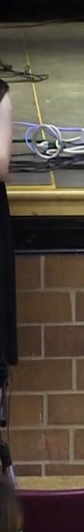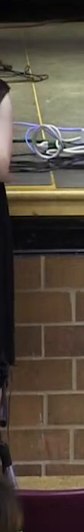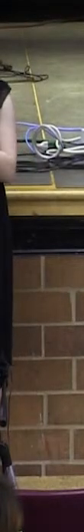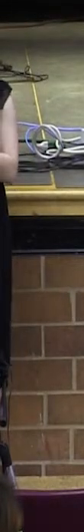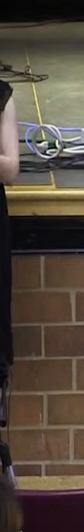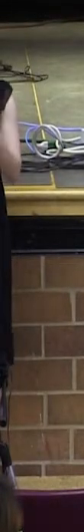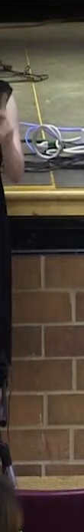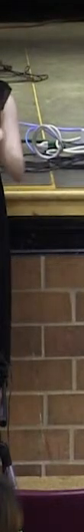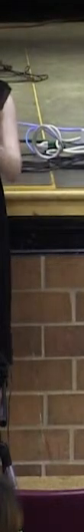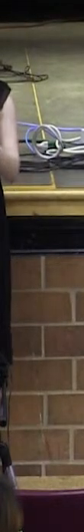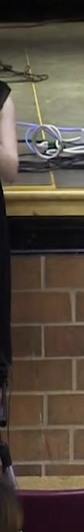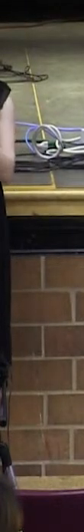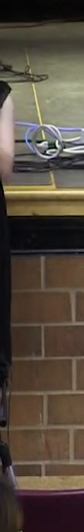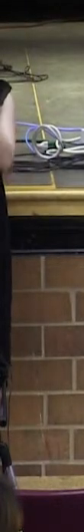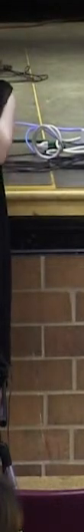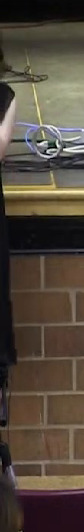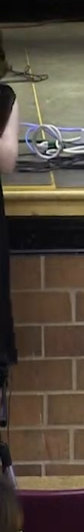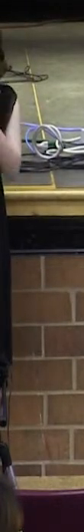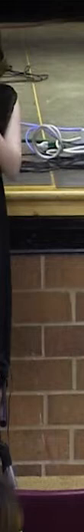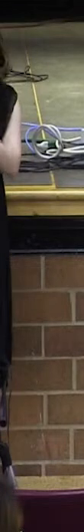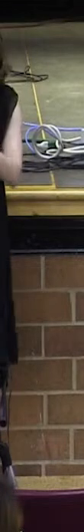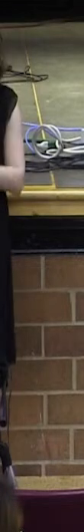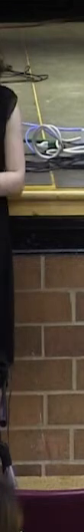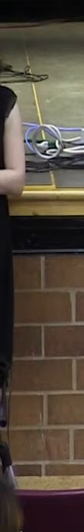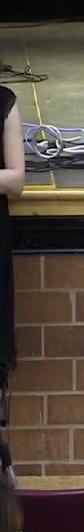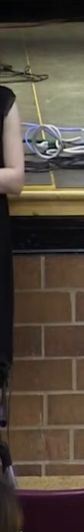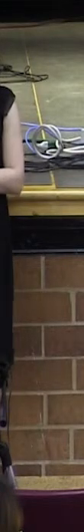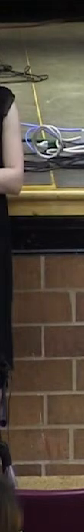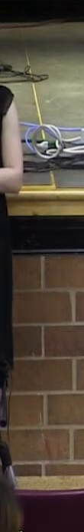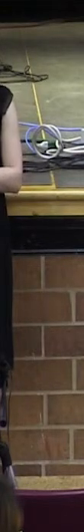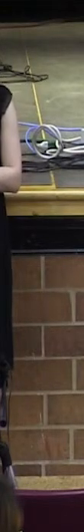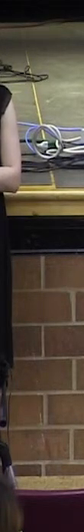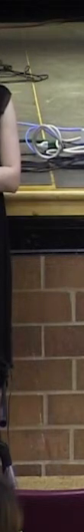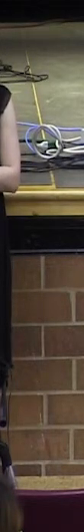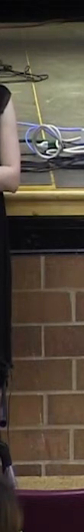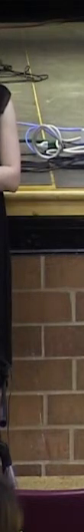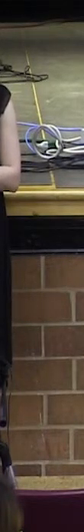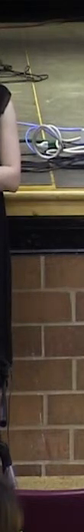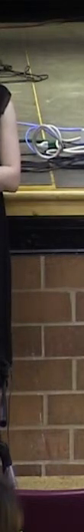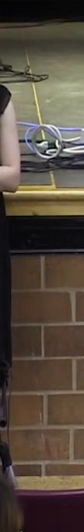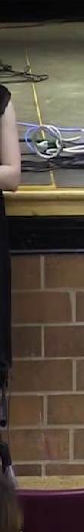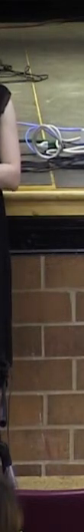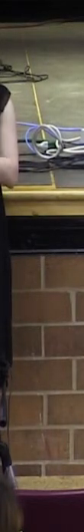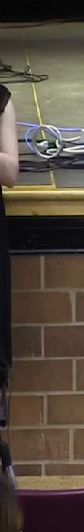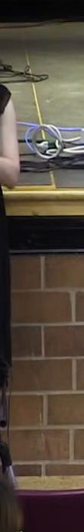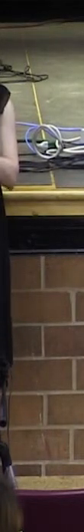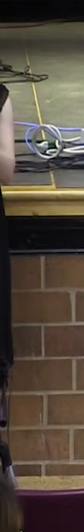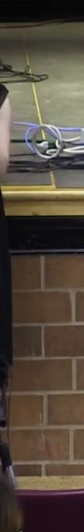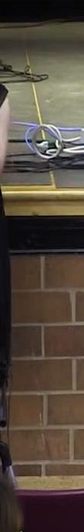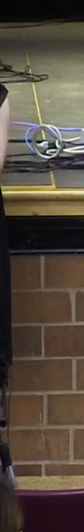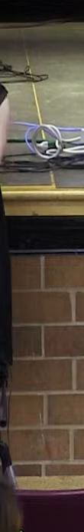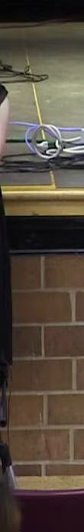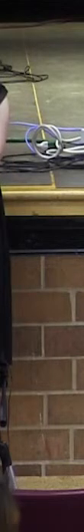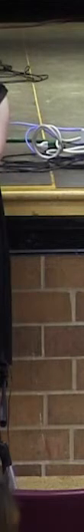promiscuity it says verse 22 it says behold I will throw her on a bed of sickness now this is Jesus who died for